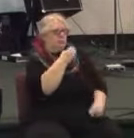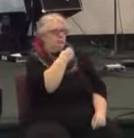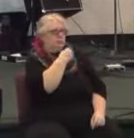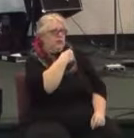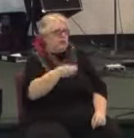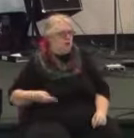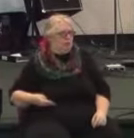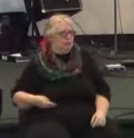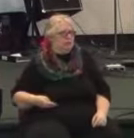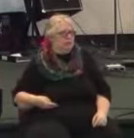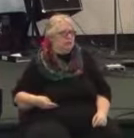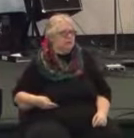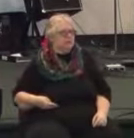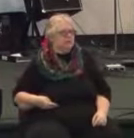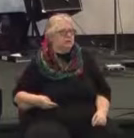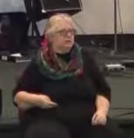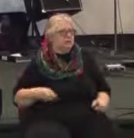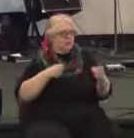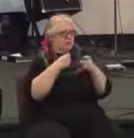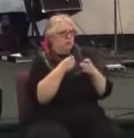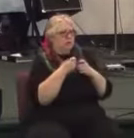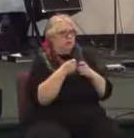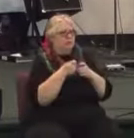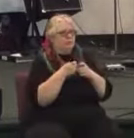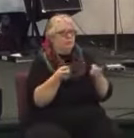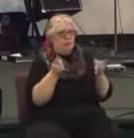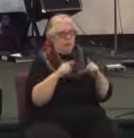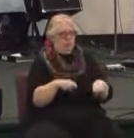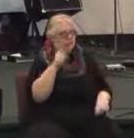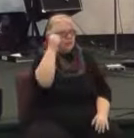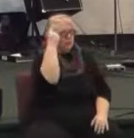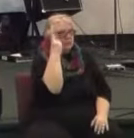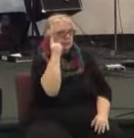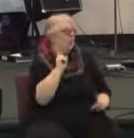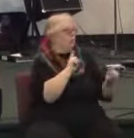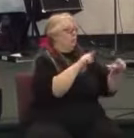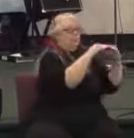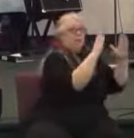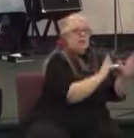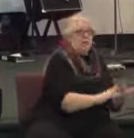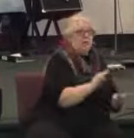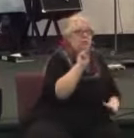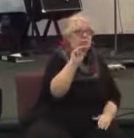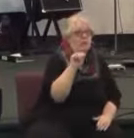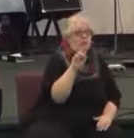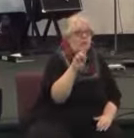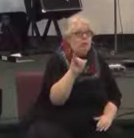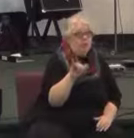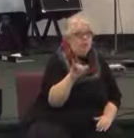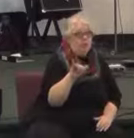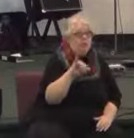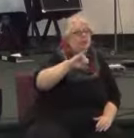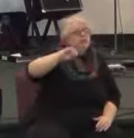anticipating." When this had dawned on him, he went to the house of Mary, the mother of John,